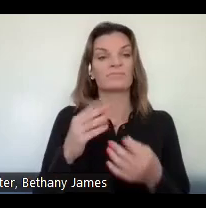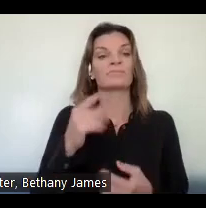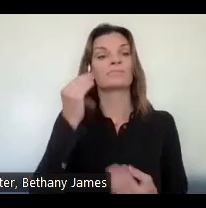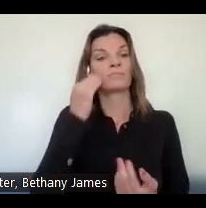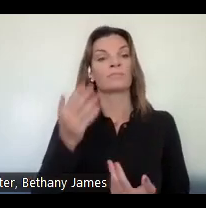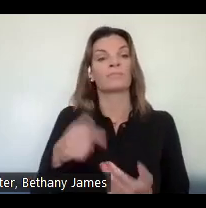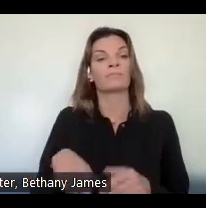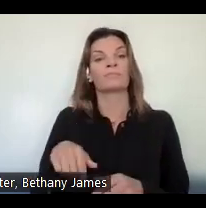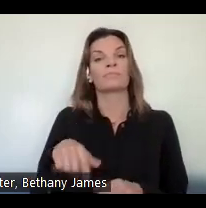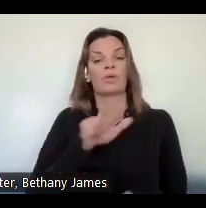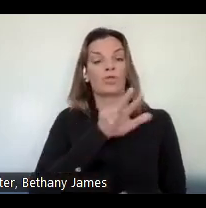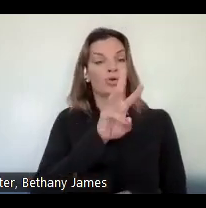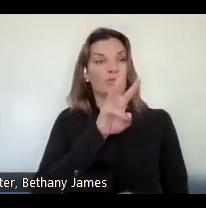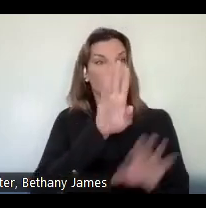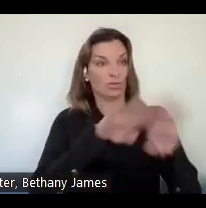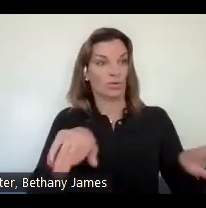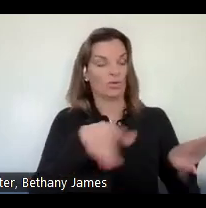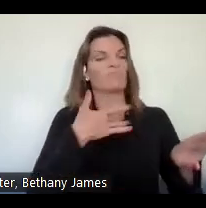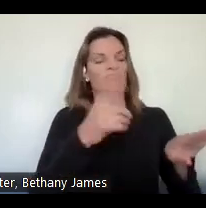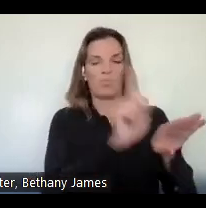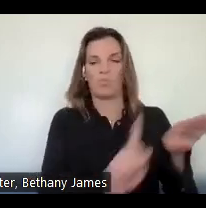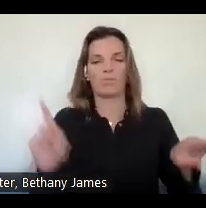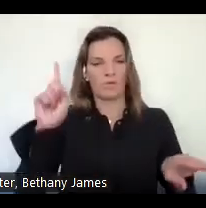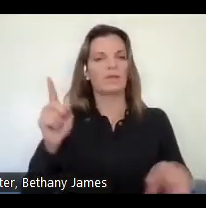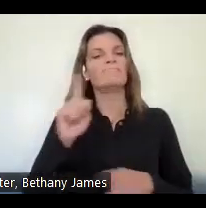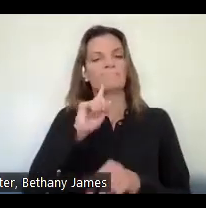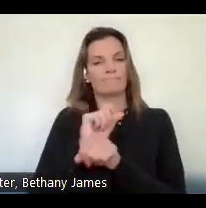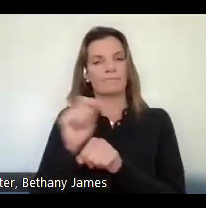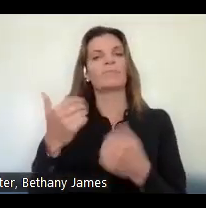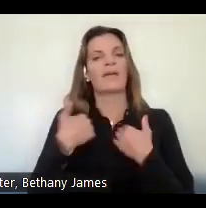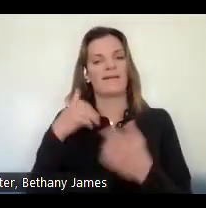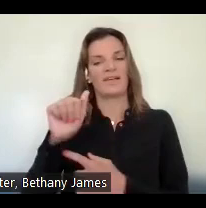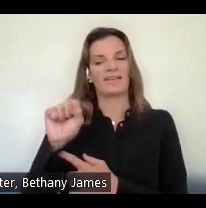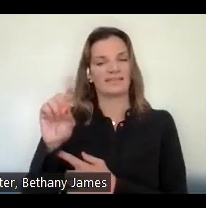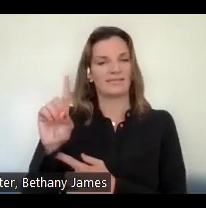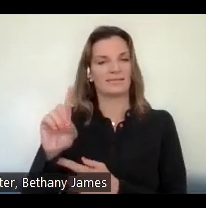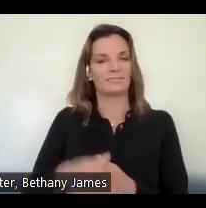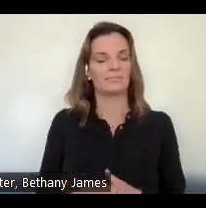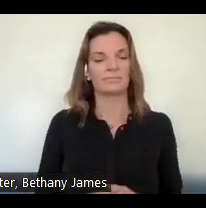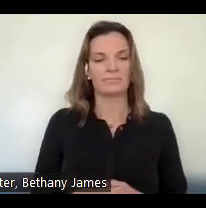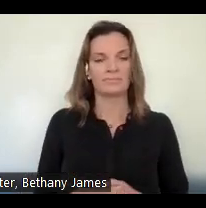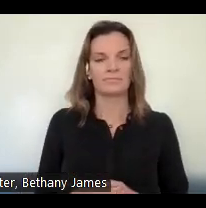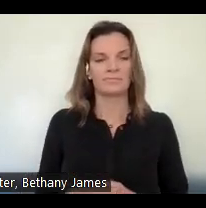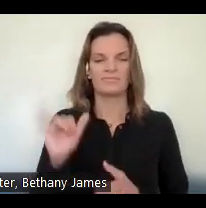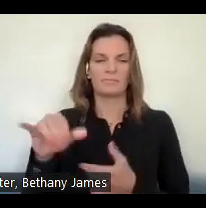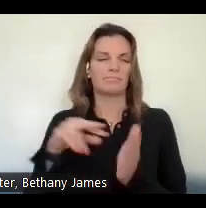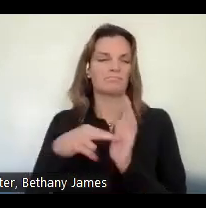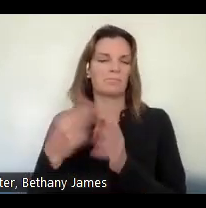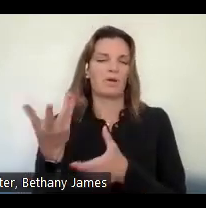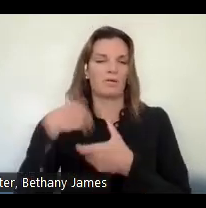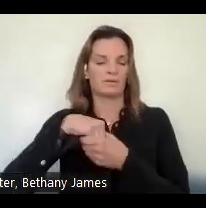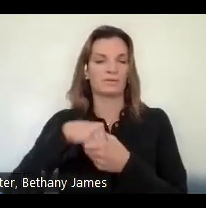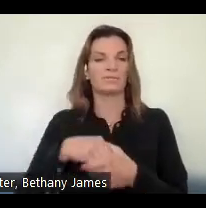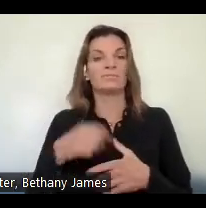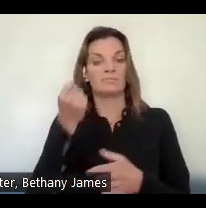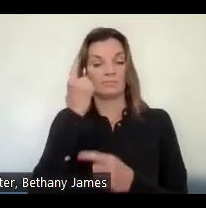in 36, children in the United States have been diagnosed with autism. That is an increase over the